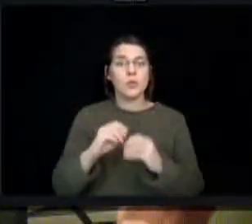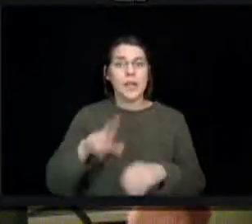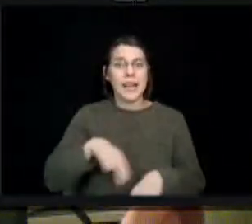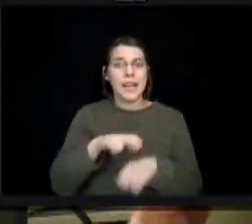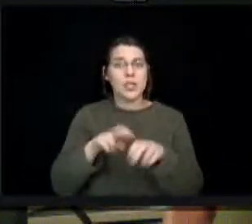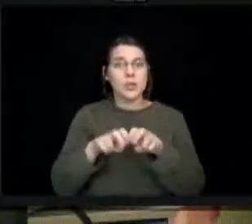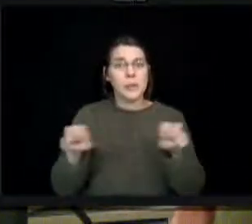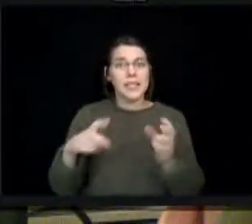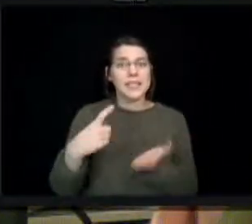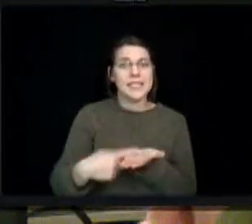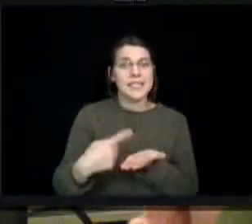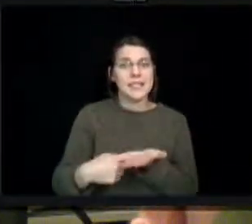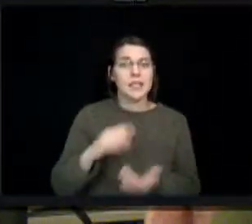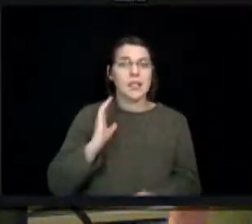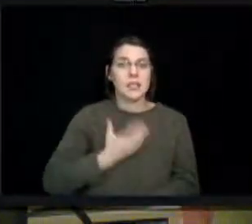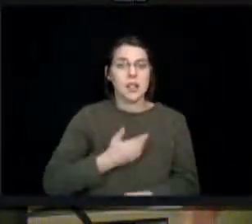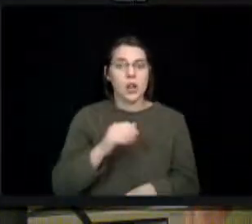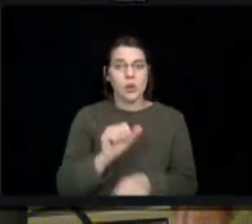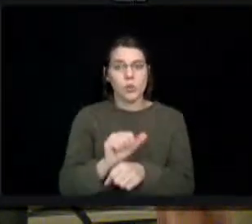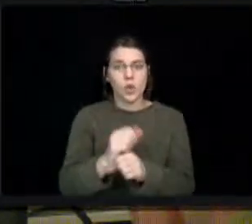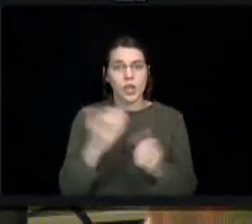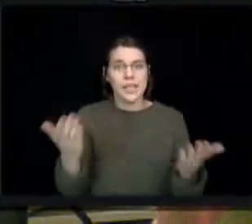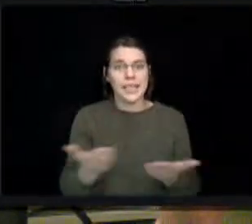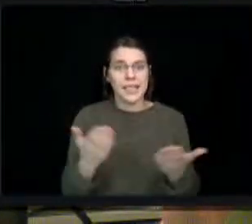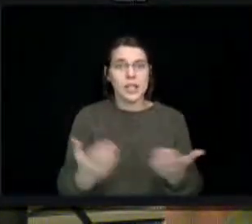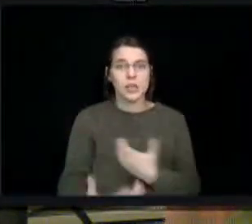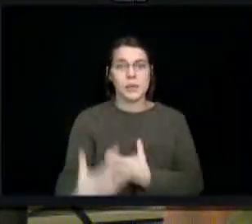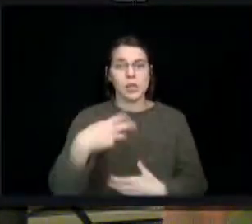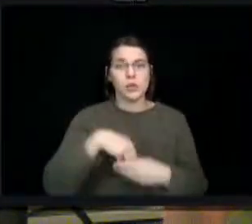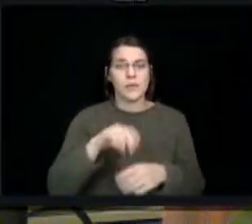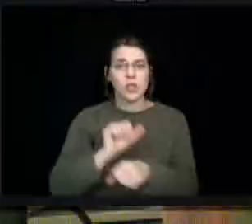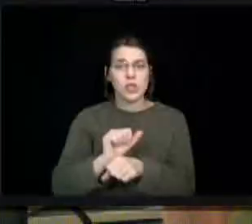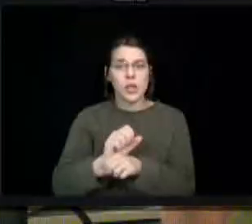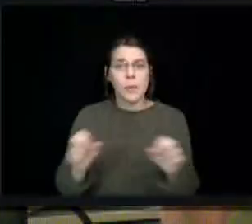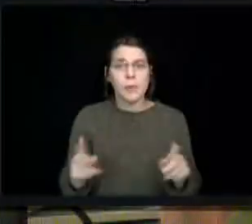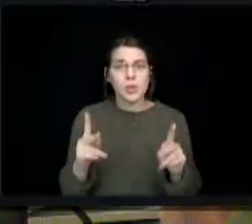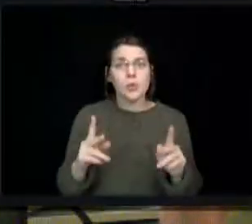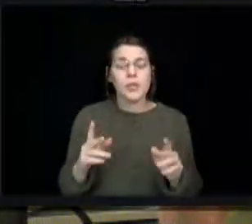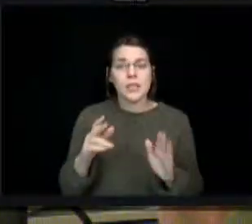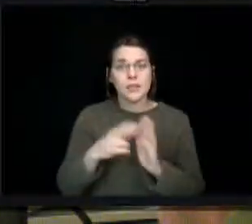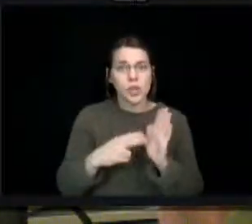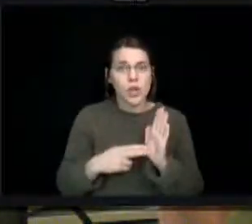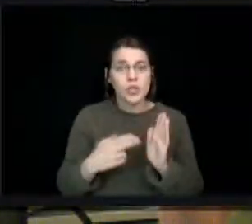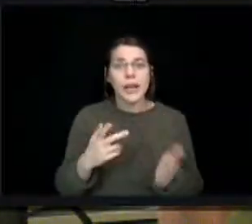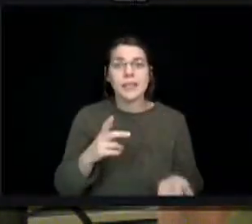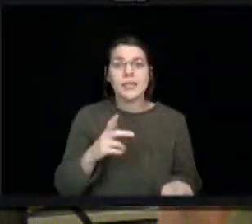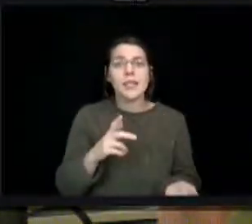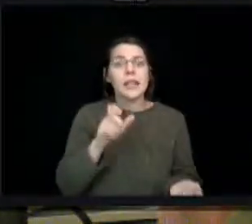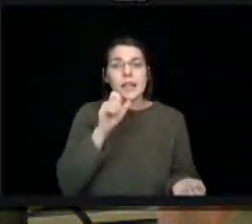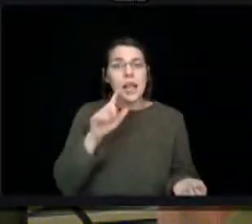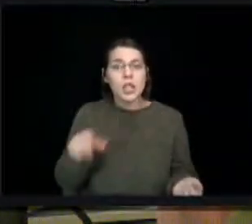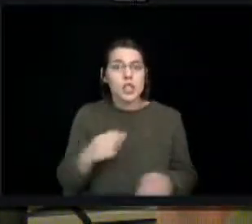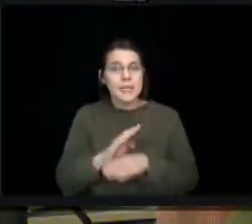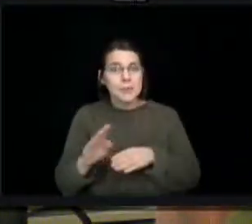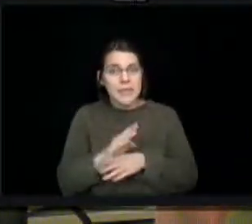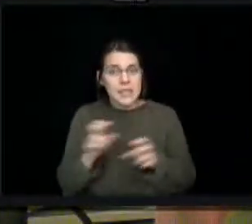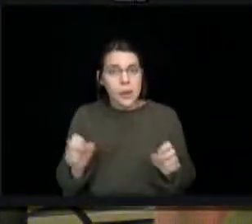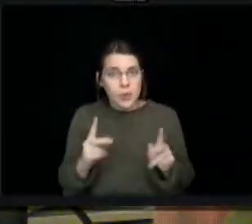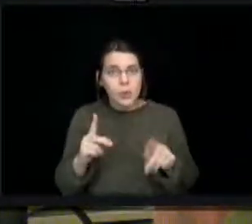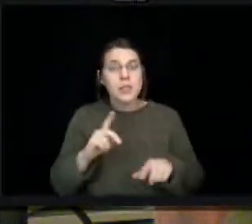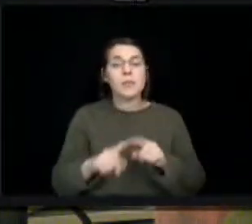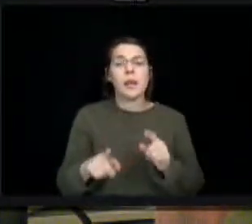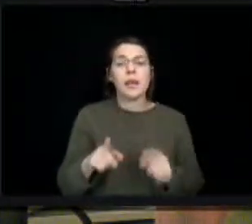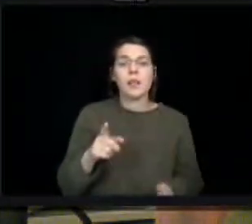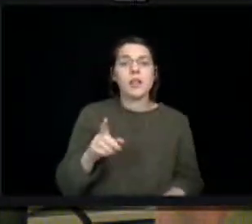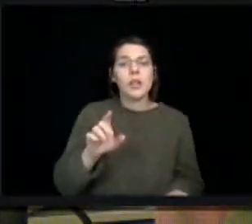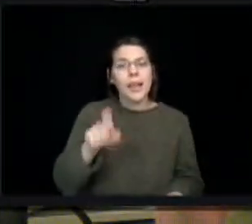for job opportunities on contracts, Well, not just business congratulations. opportunities. And you need to be a resident of the city of Pittsburgh. So we're ensuring that residents